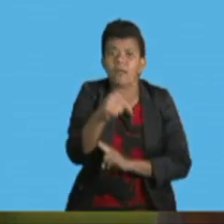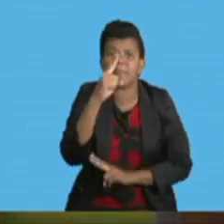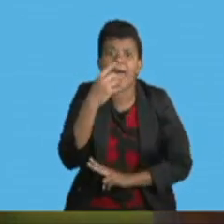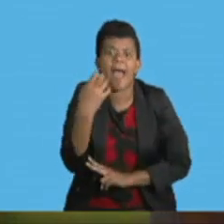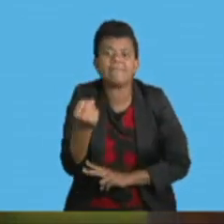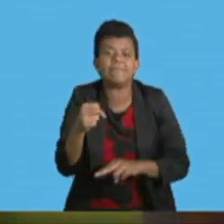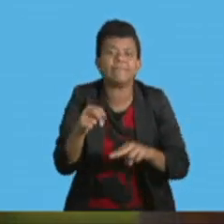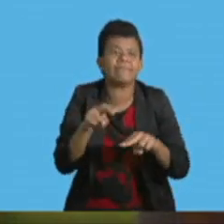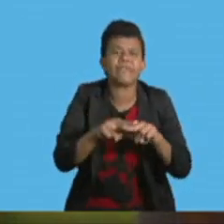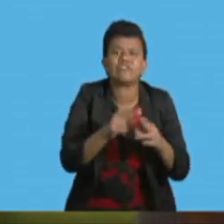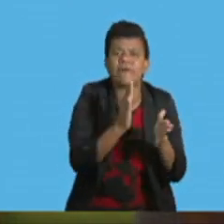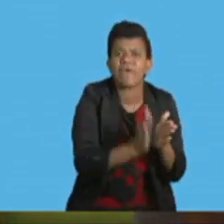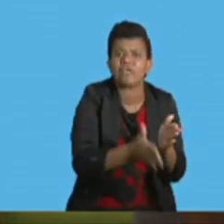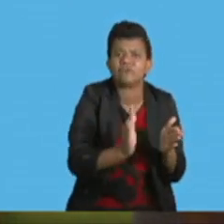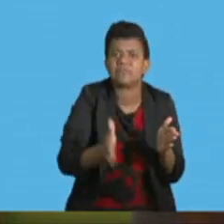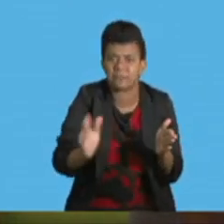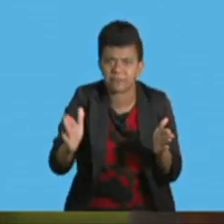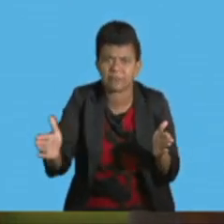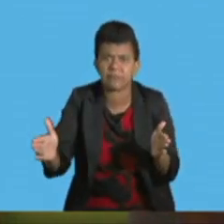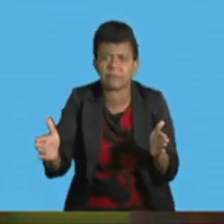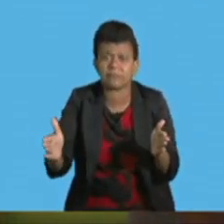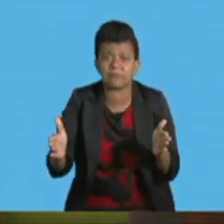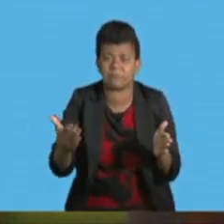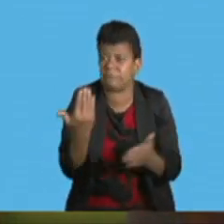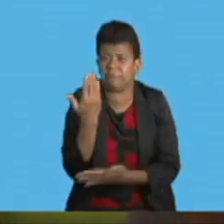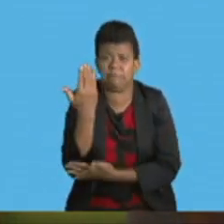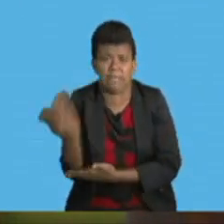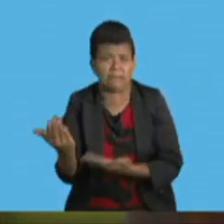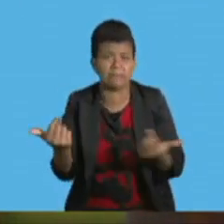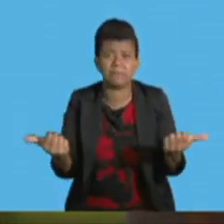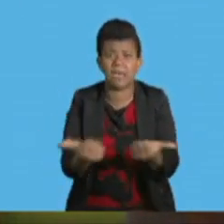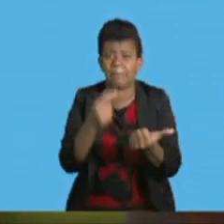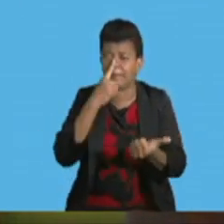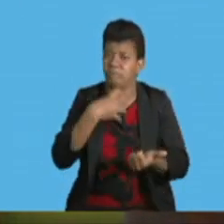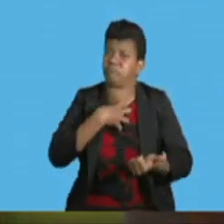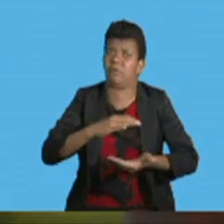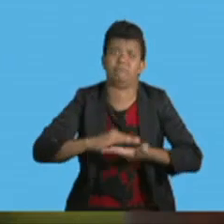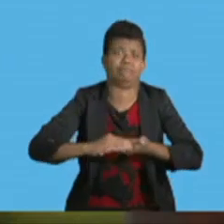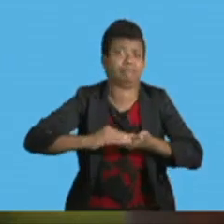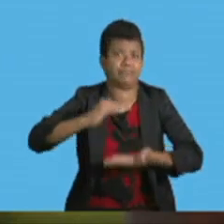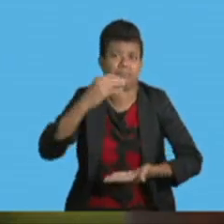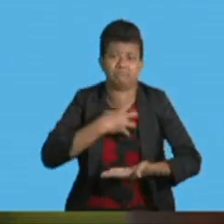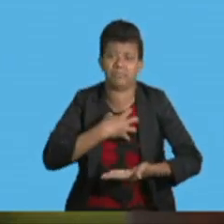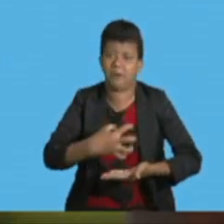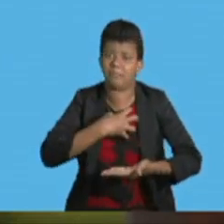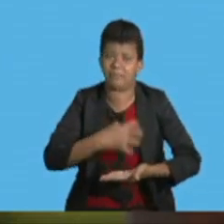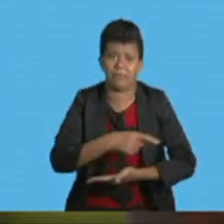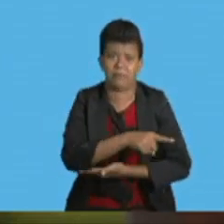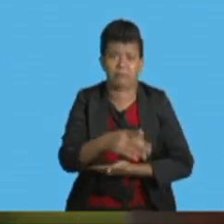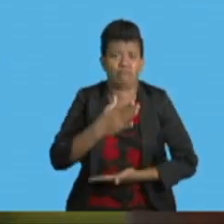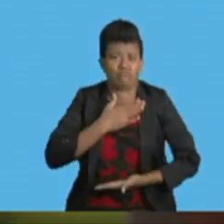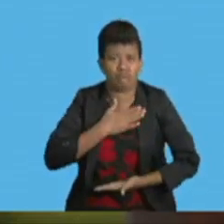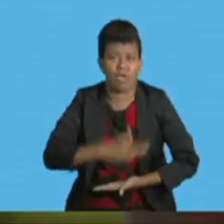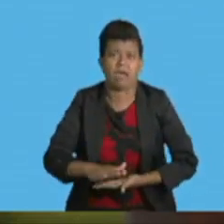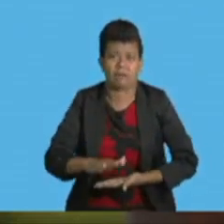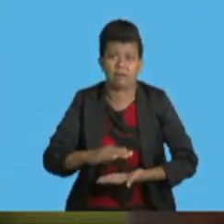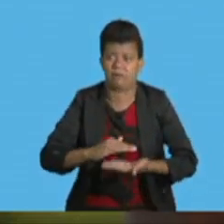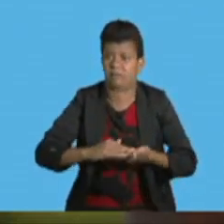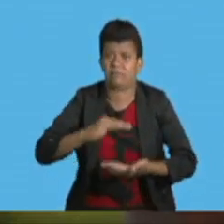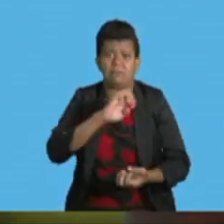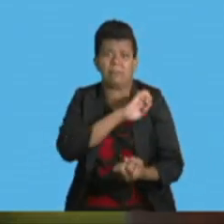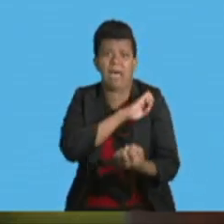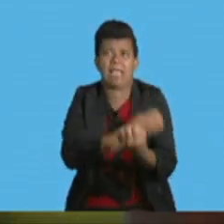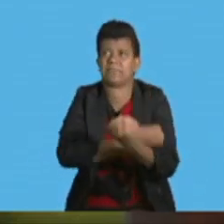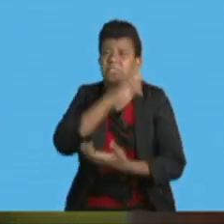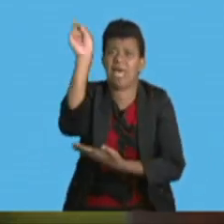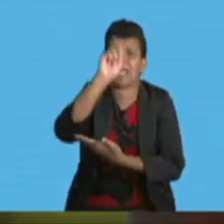that we see, the demand for power is increasing in Fiji. And this is not something that you only see in Fiji, it's something that's happening all around the world.